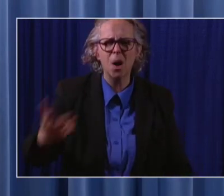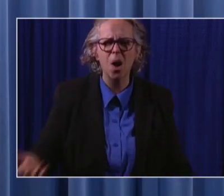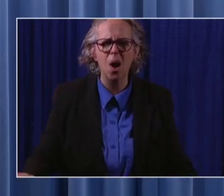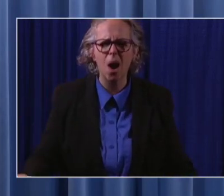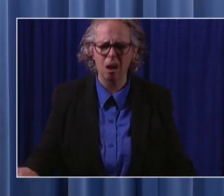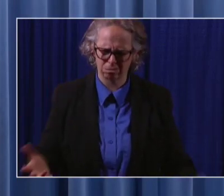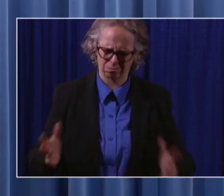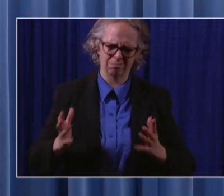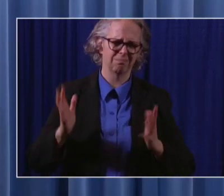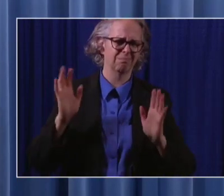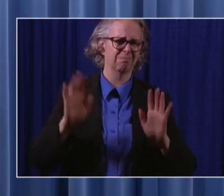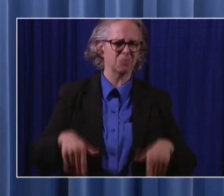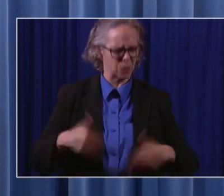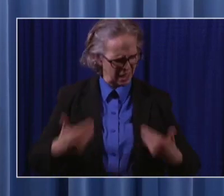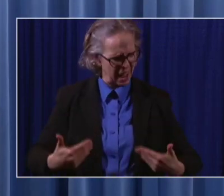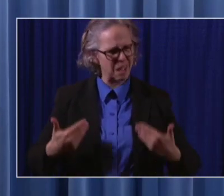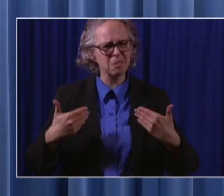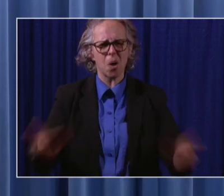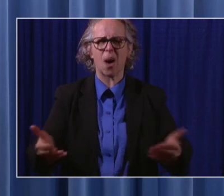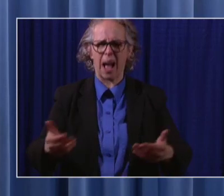that date.